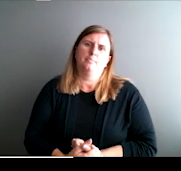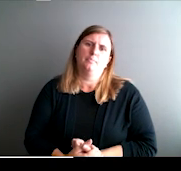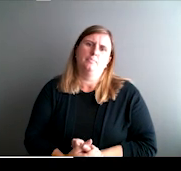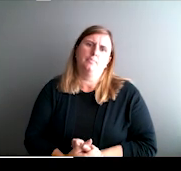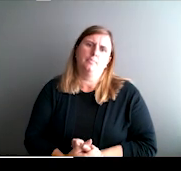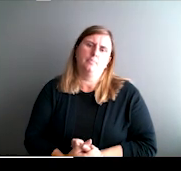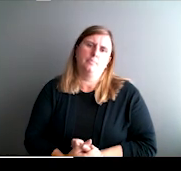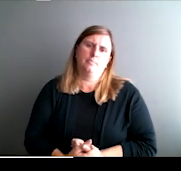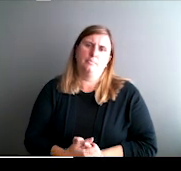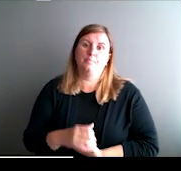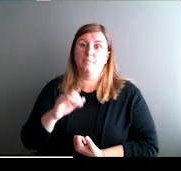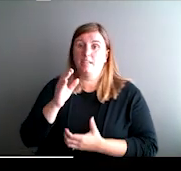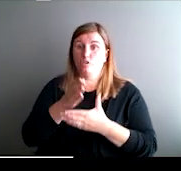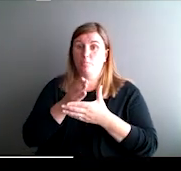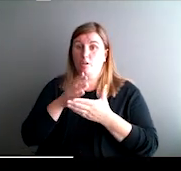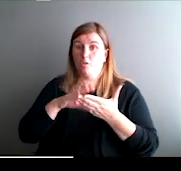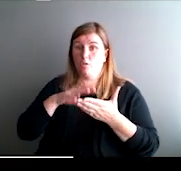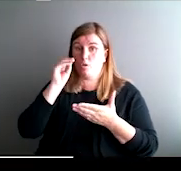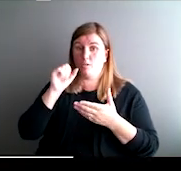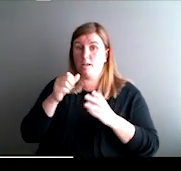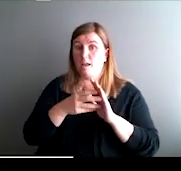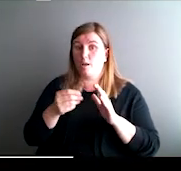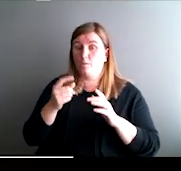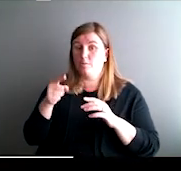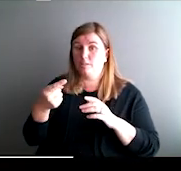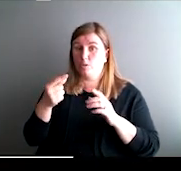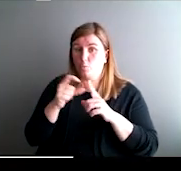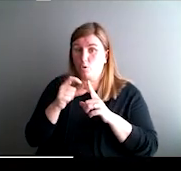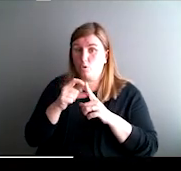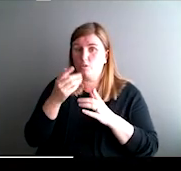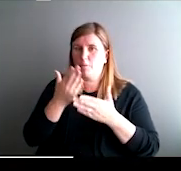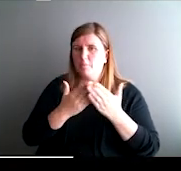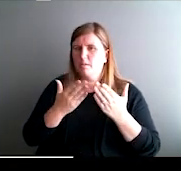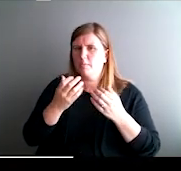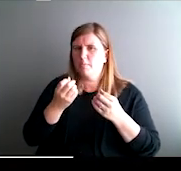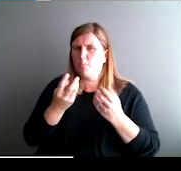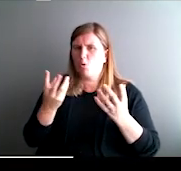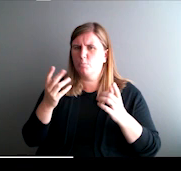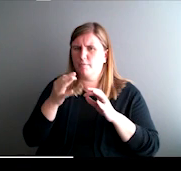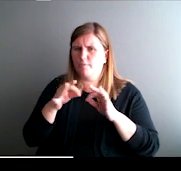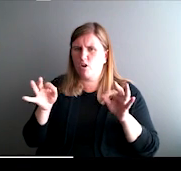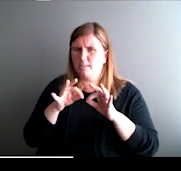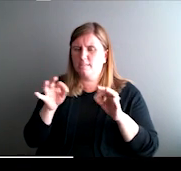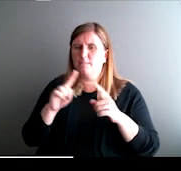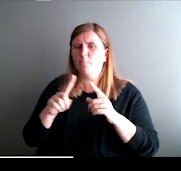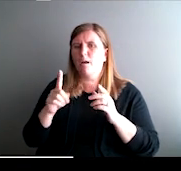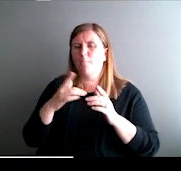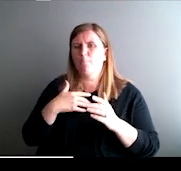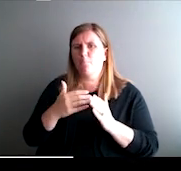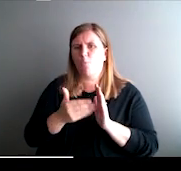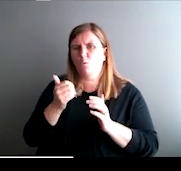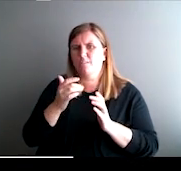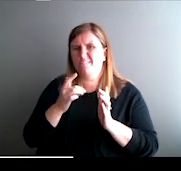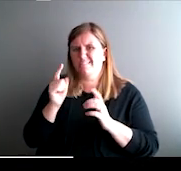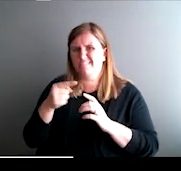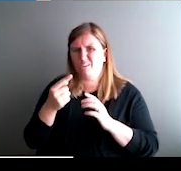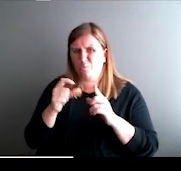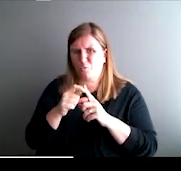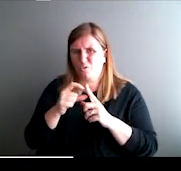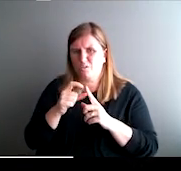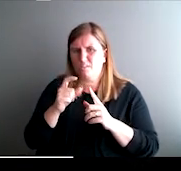Intermediate learners can often echo single words, maybe a few multiple phrases, but sometimes it's just single words. They can